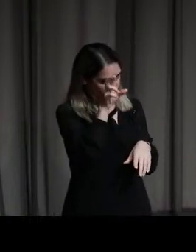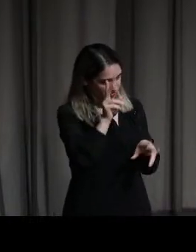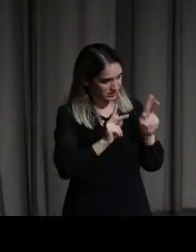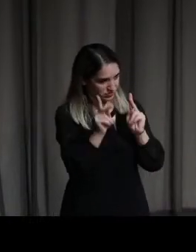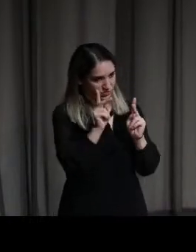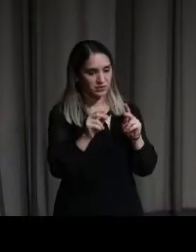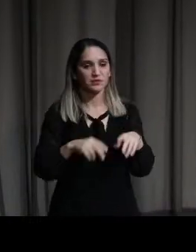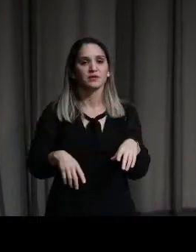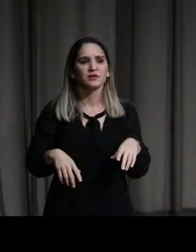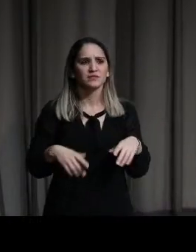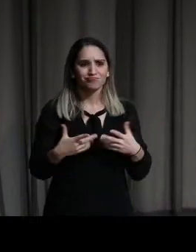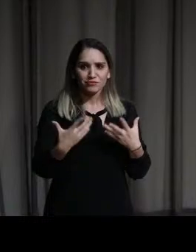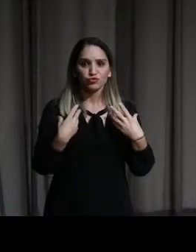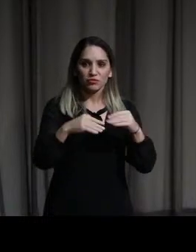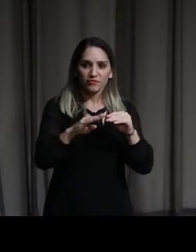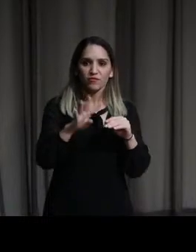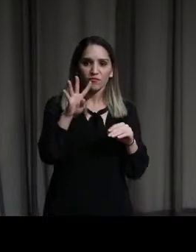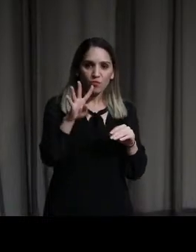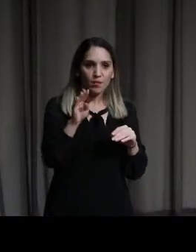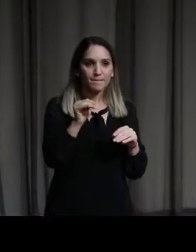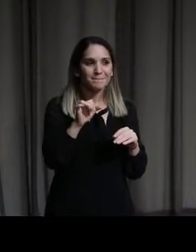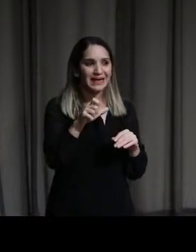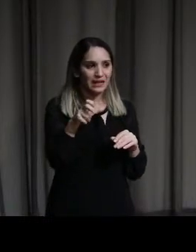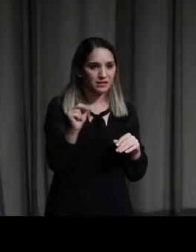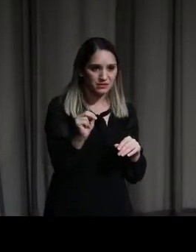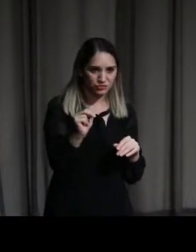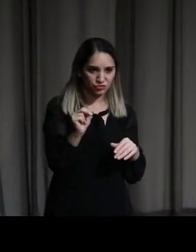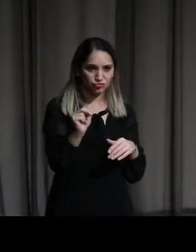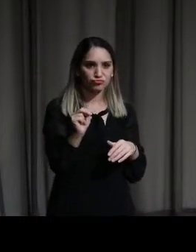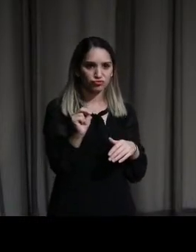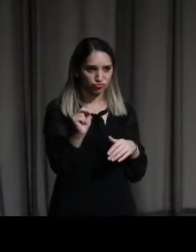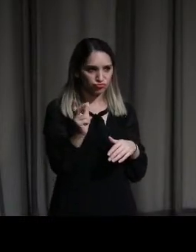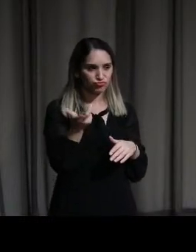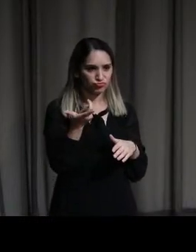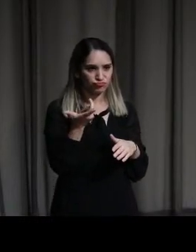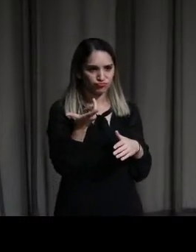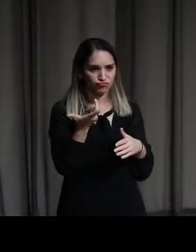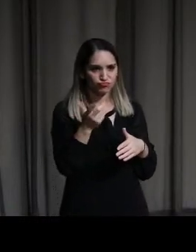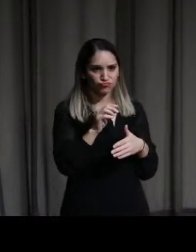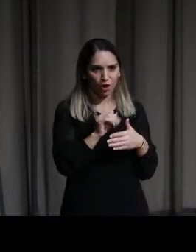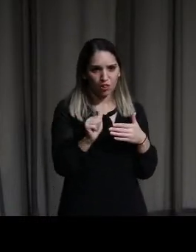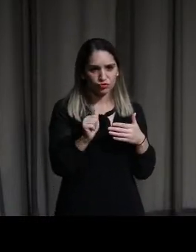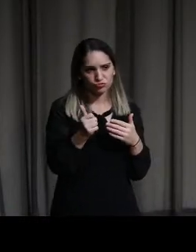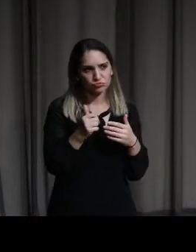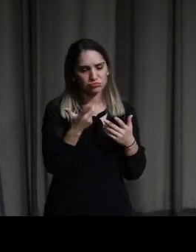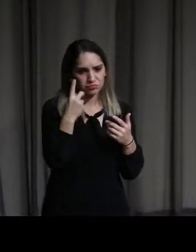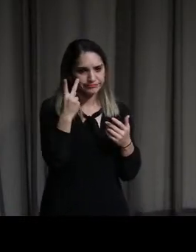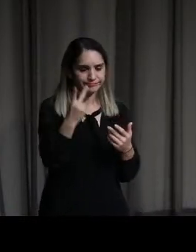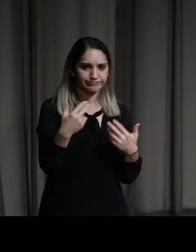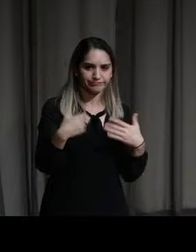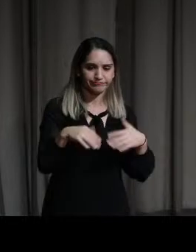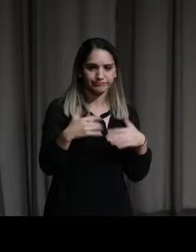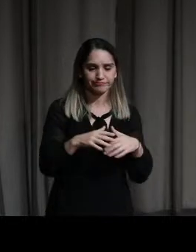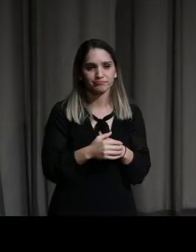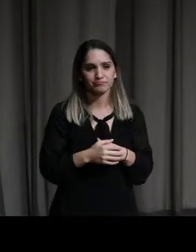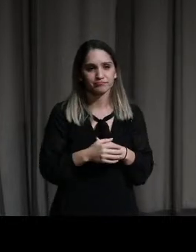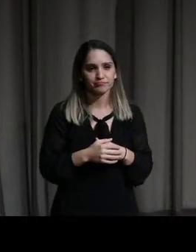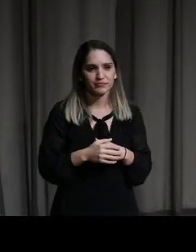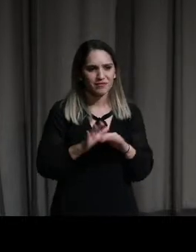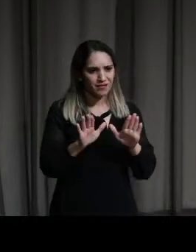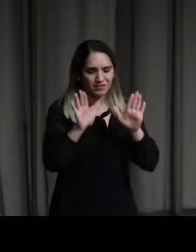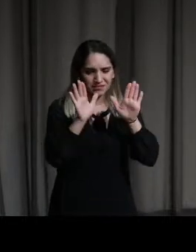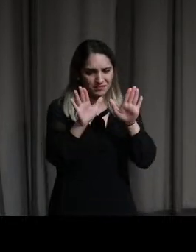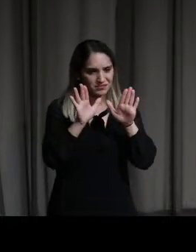exactly. That it lost in all of that sensational sale is